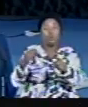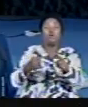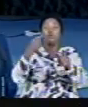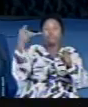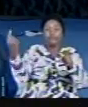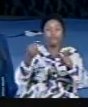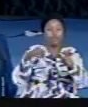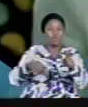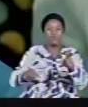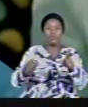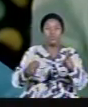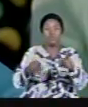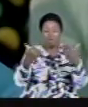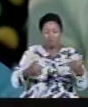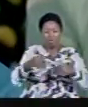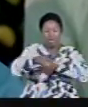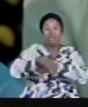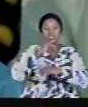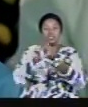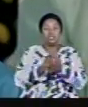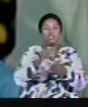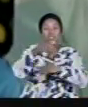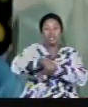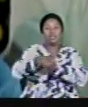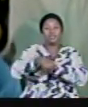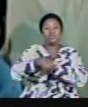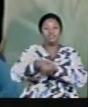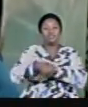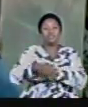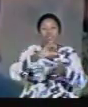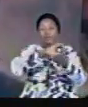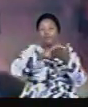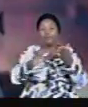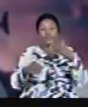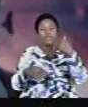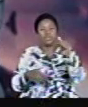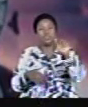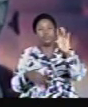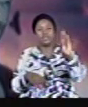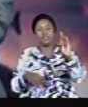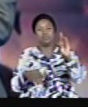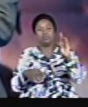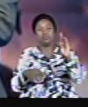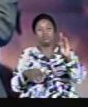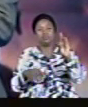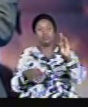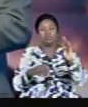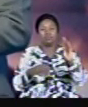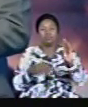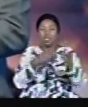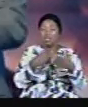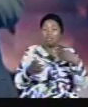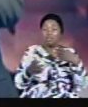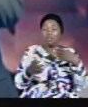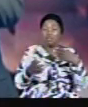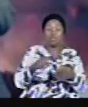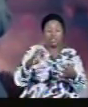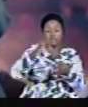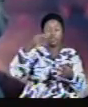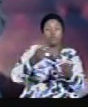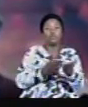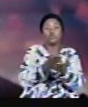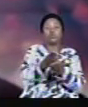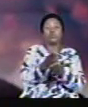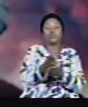Tonight is that night. Look at verse 17. Verse 17, even the Spirit of truth. Look at